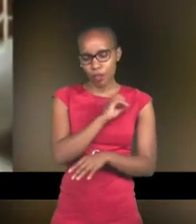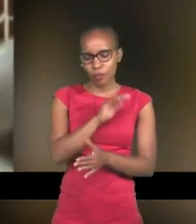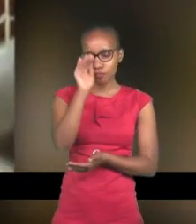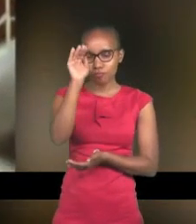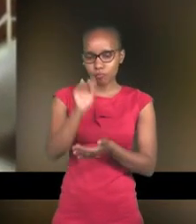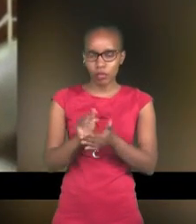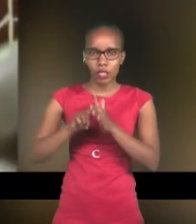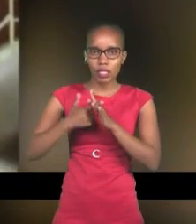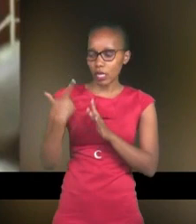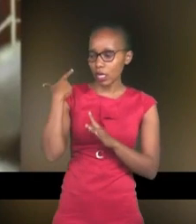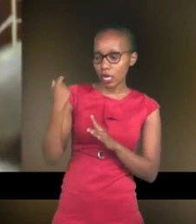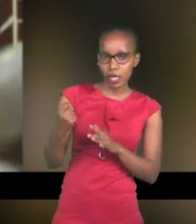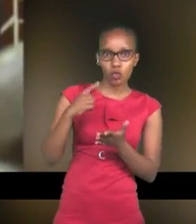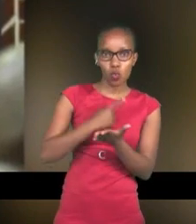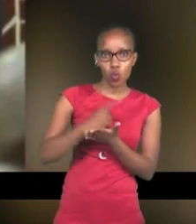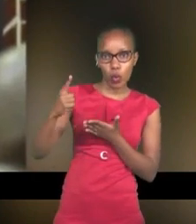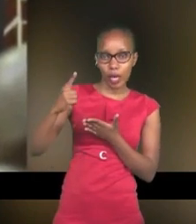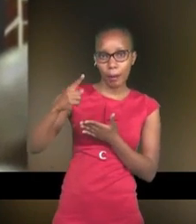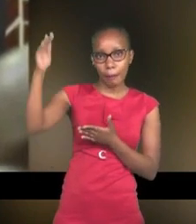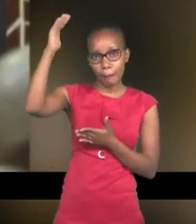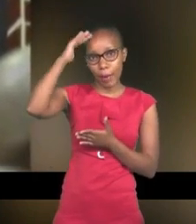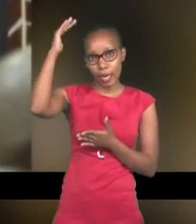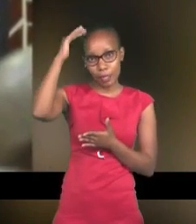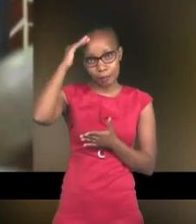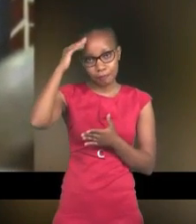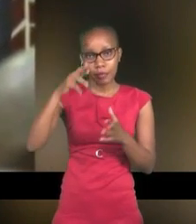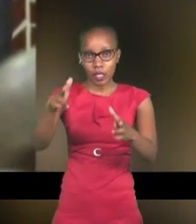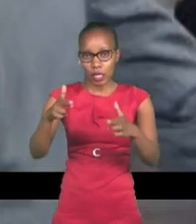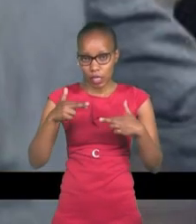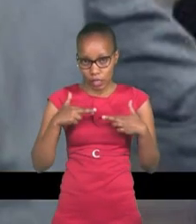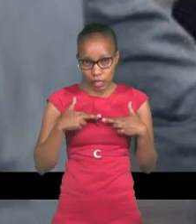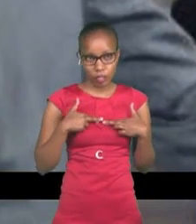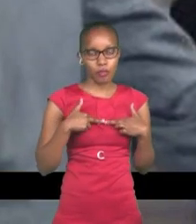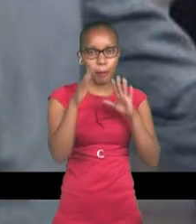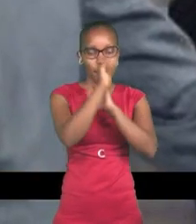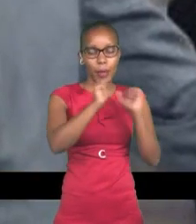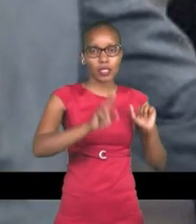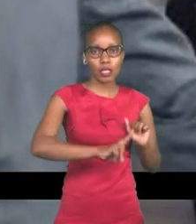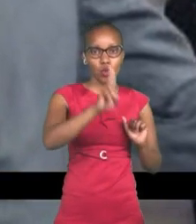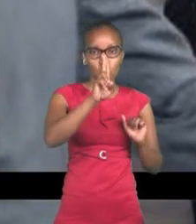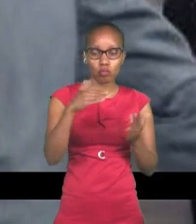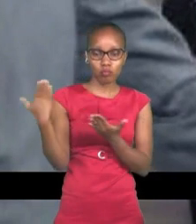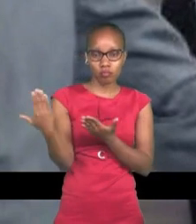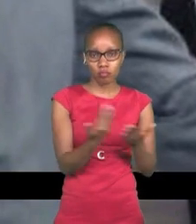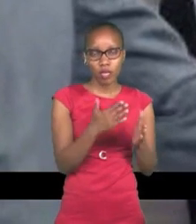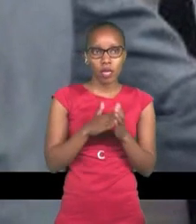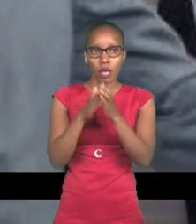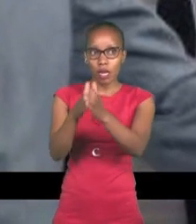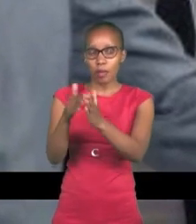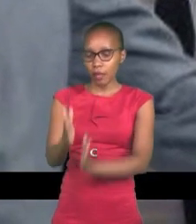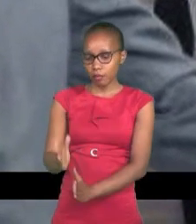week on Monday. Mr. Farmajo, who received President Kenyatta's special envoy, led by Interior CS Fred Matiang'i in